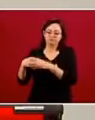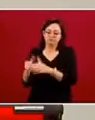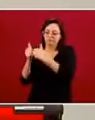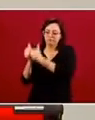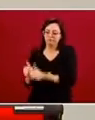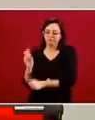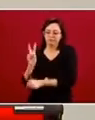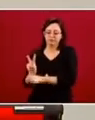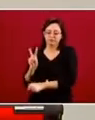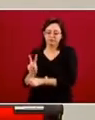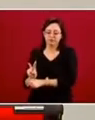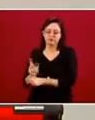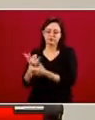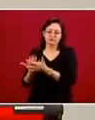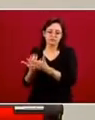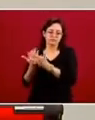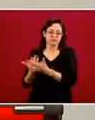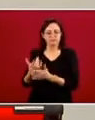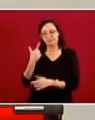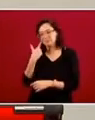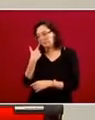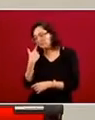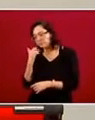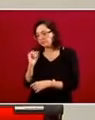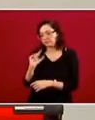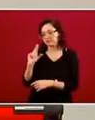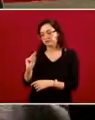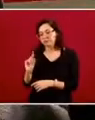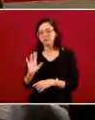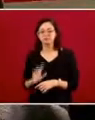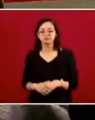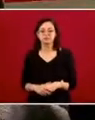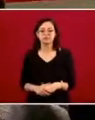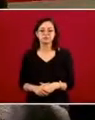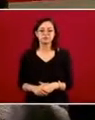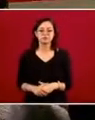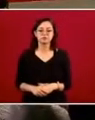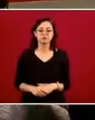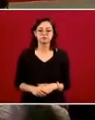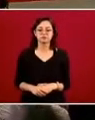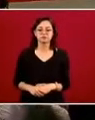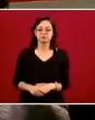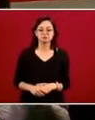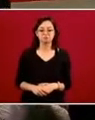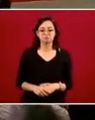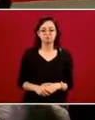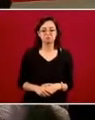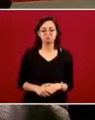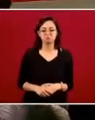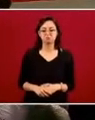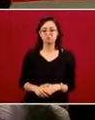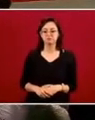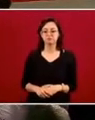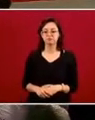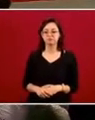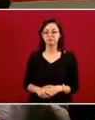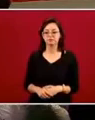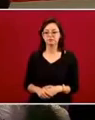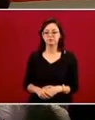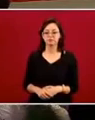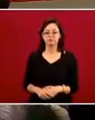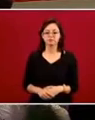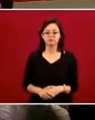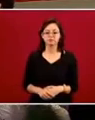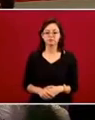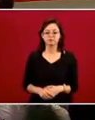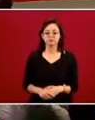was an outside contagion. And that is why we are establishing and implementing the isolation protocol for the 31 people who